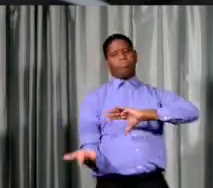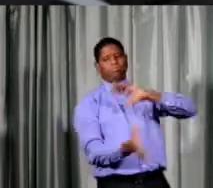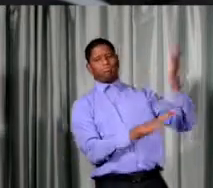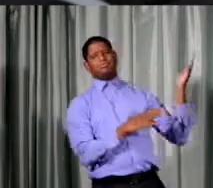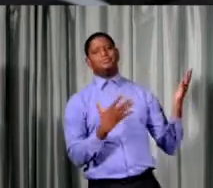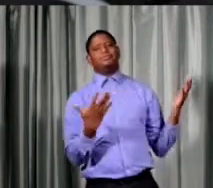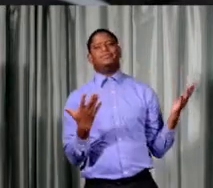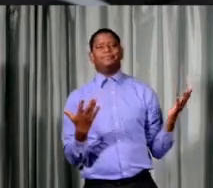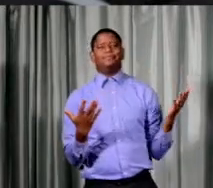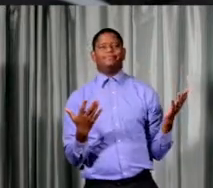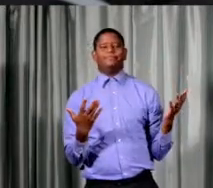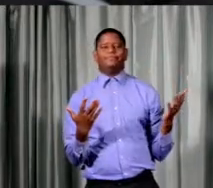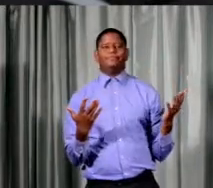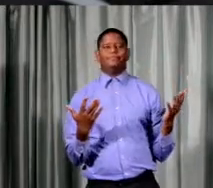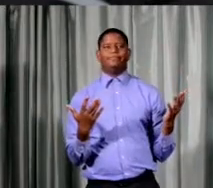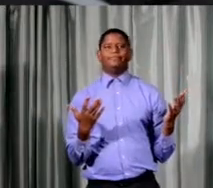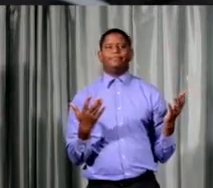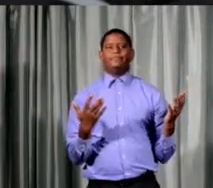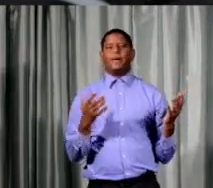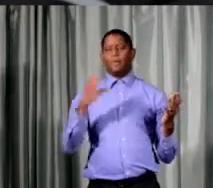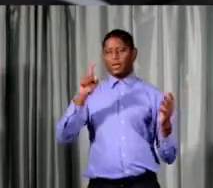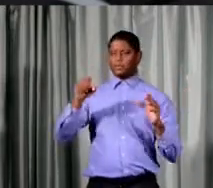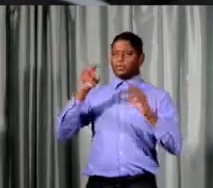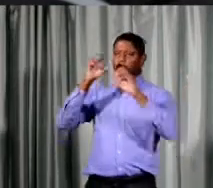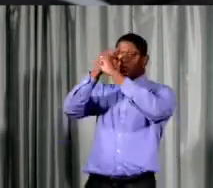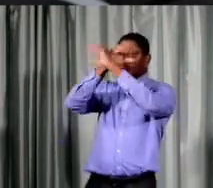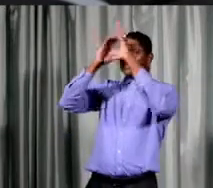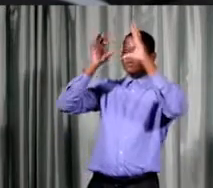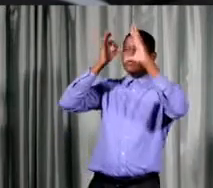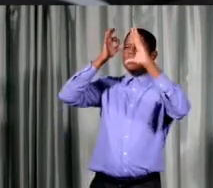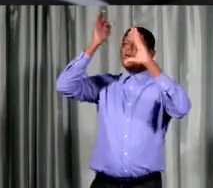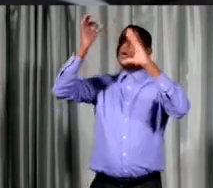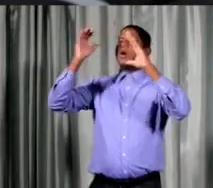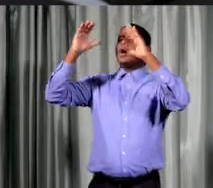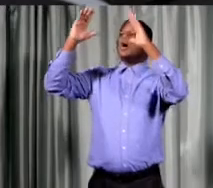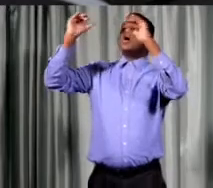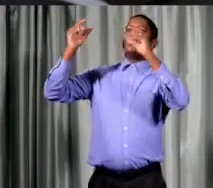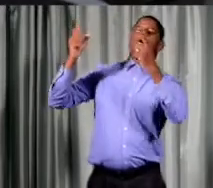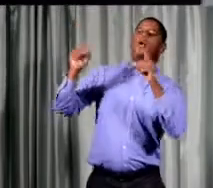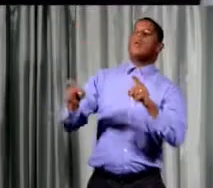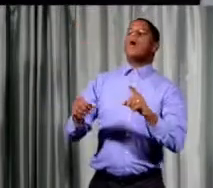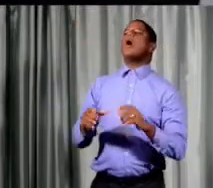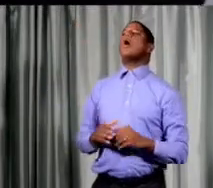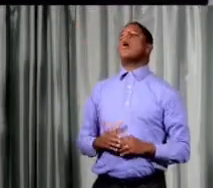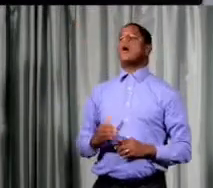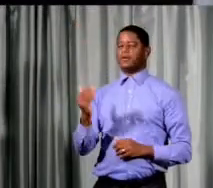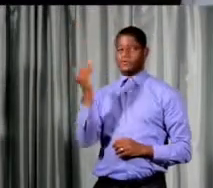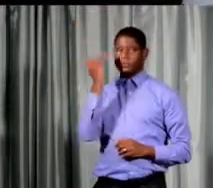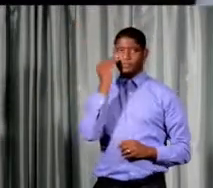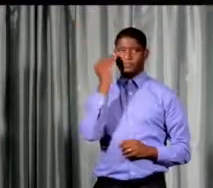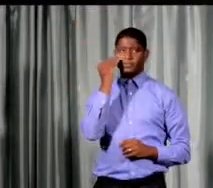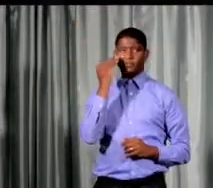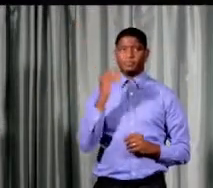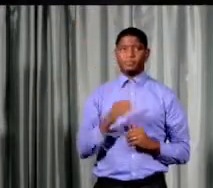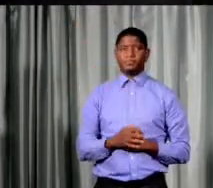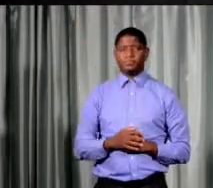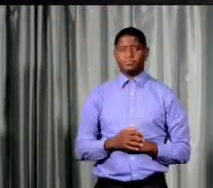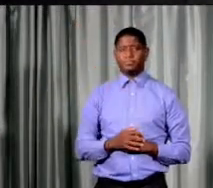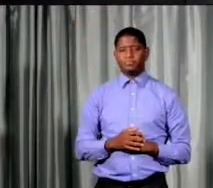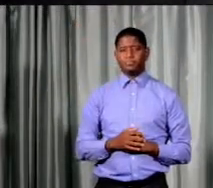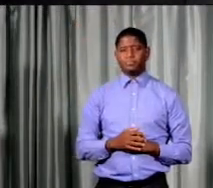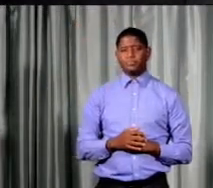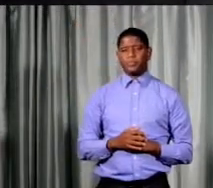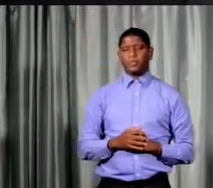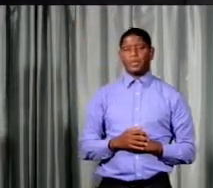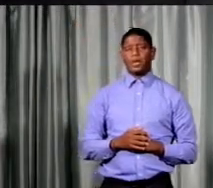Right? So, you want to anticipate. All right? So, I hope